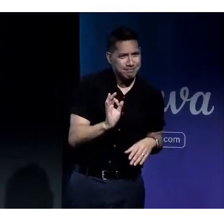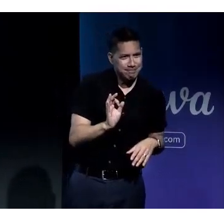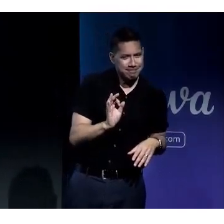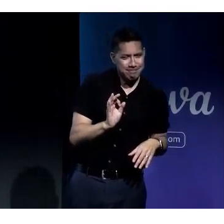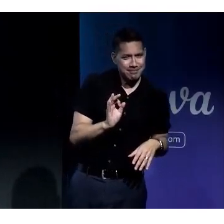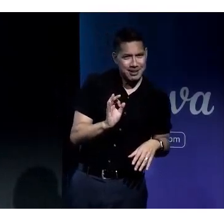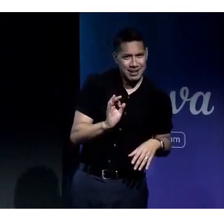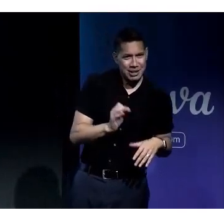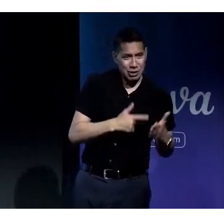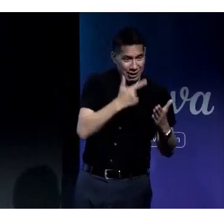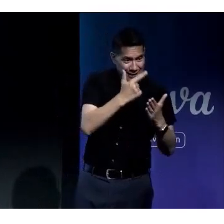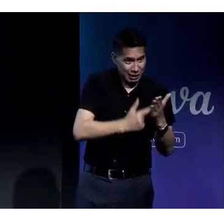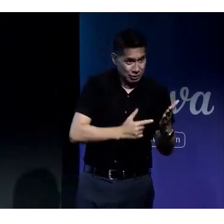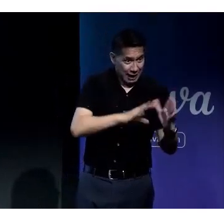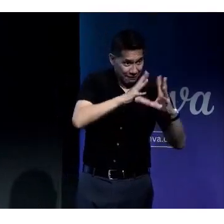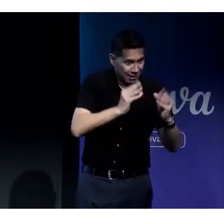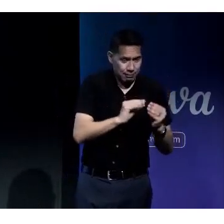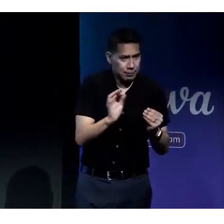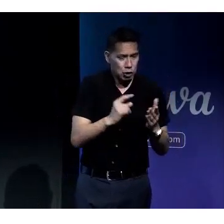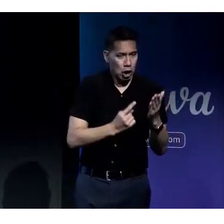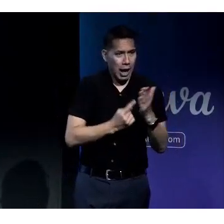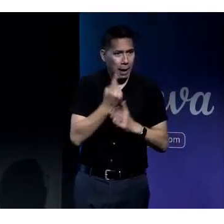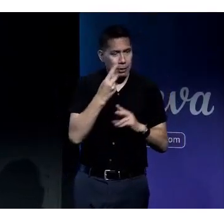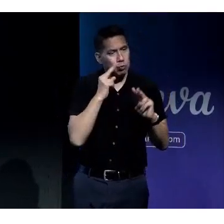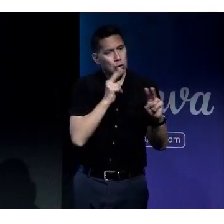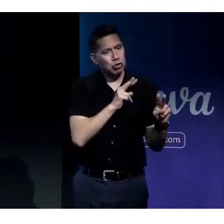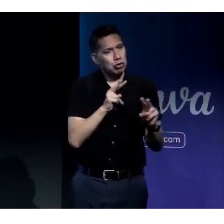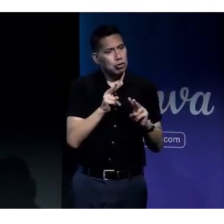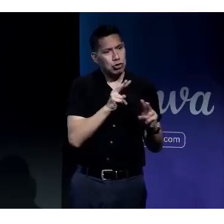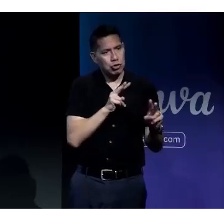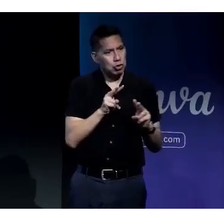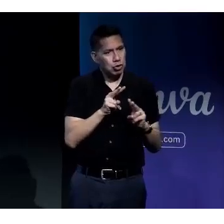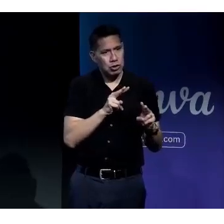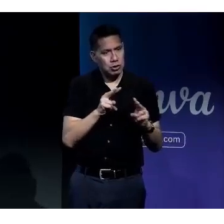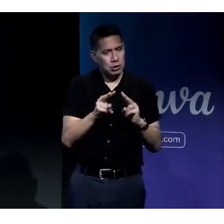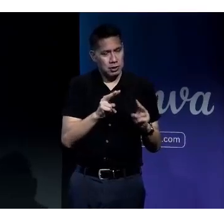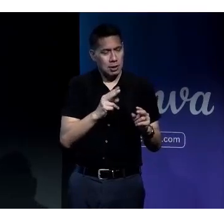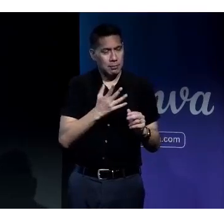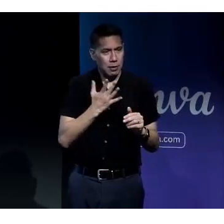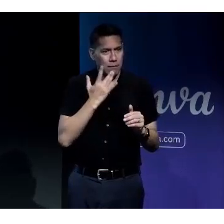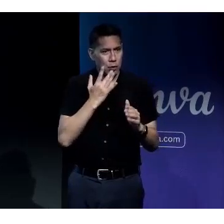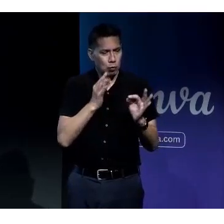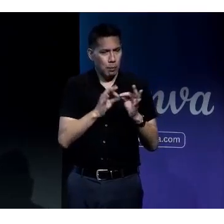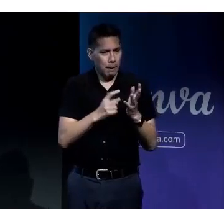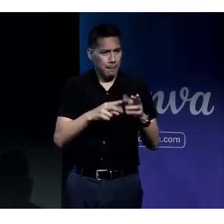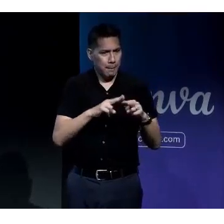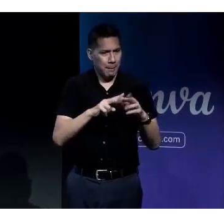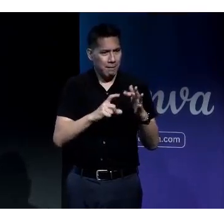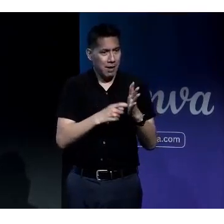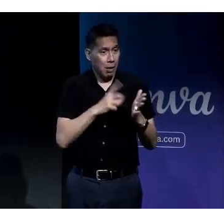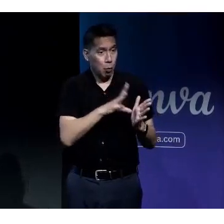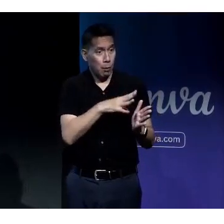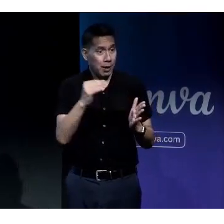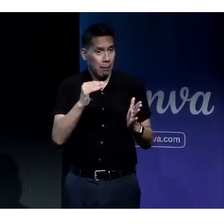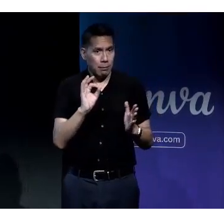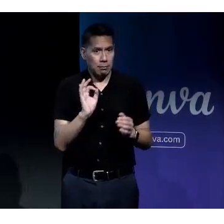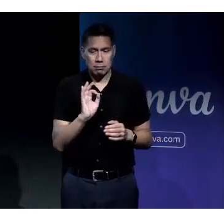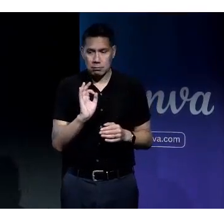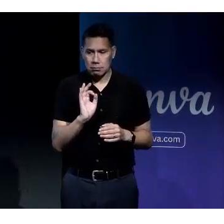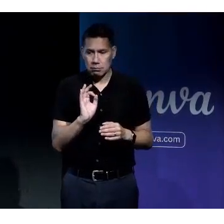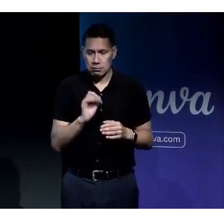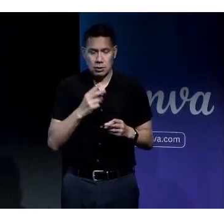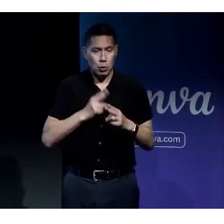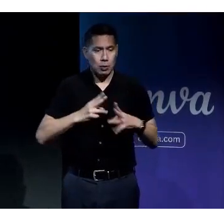at all, really. It's just happening and not getting picked up by that virtual buffer. So just a quick